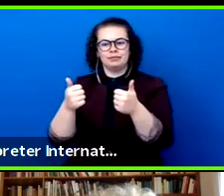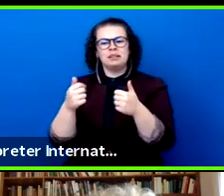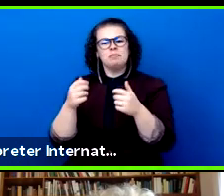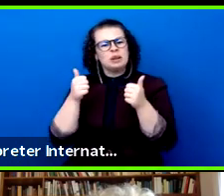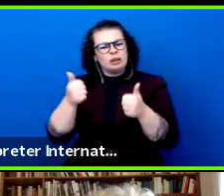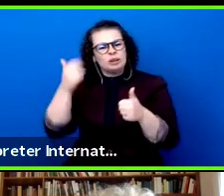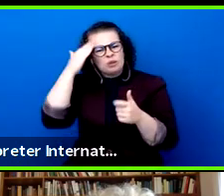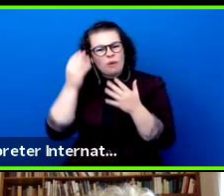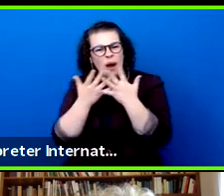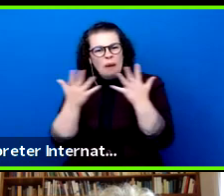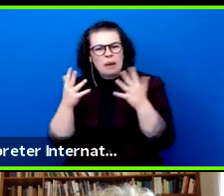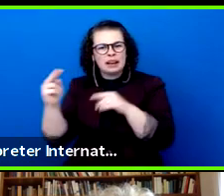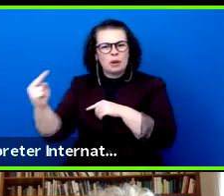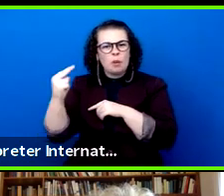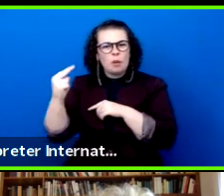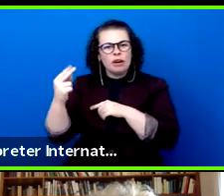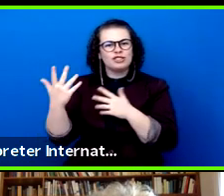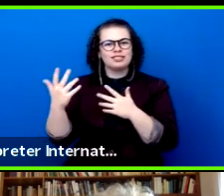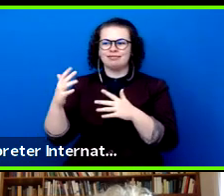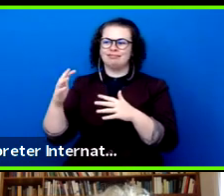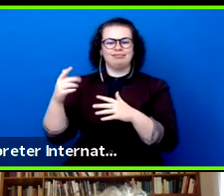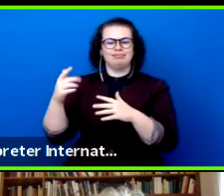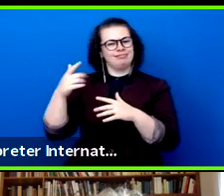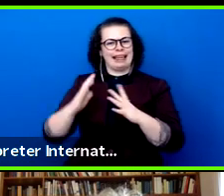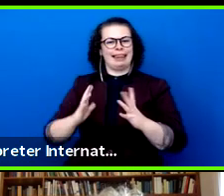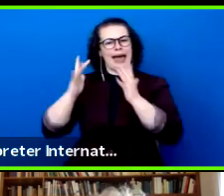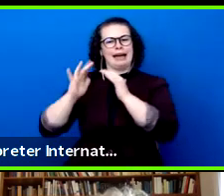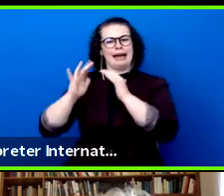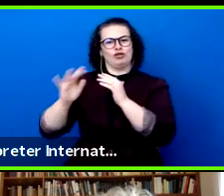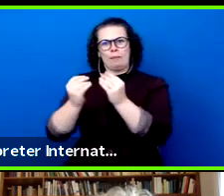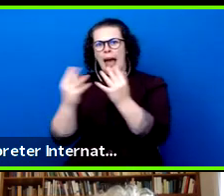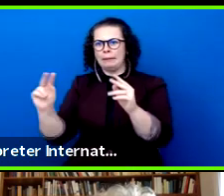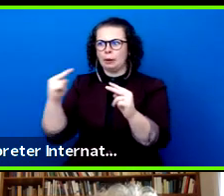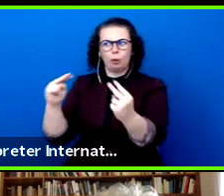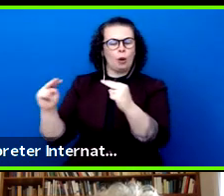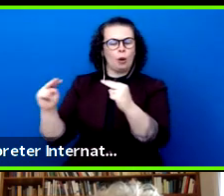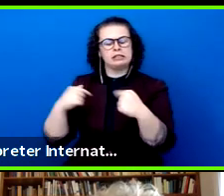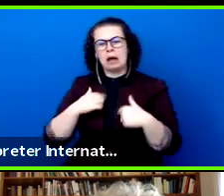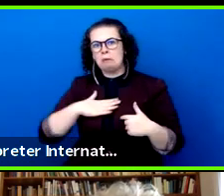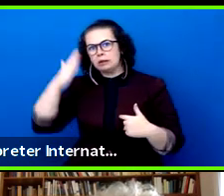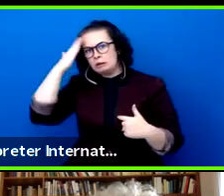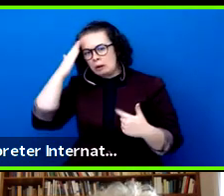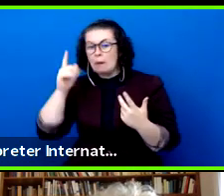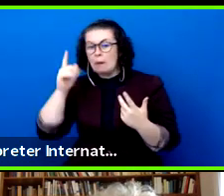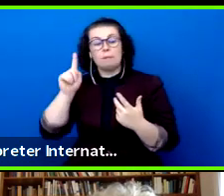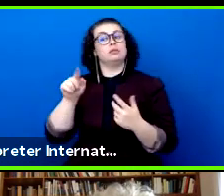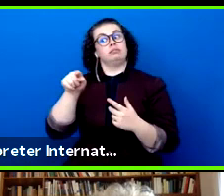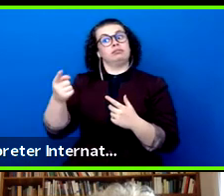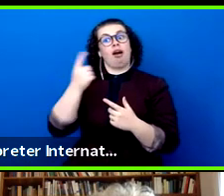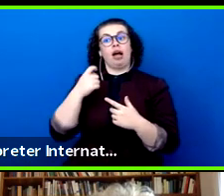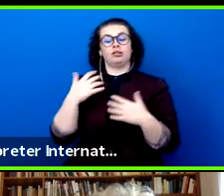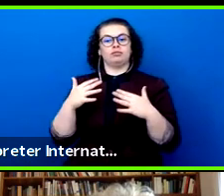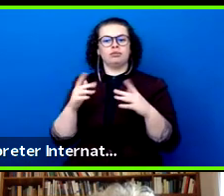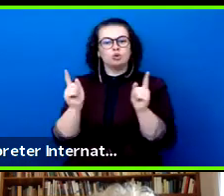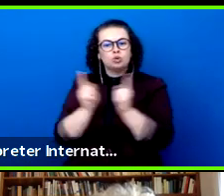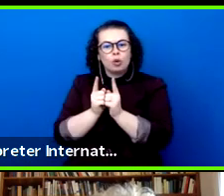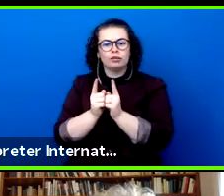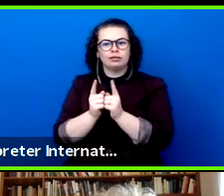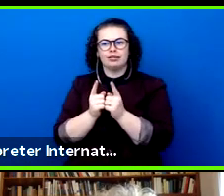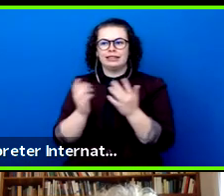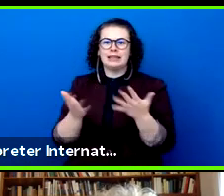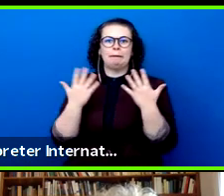are actually there taking part via the live stream. But it's a short and simple question. Are we listening to